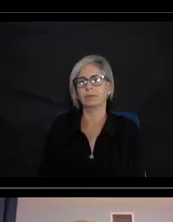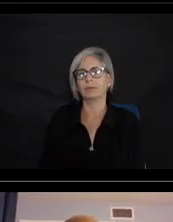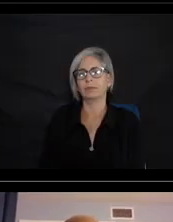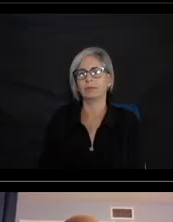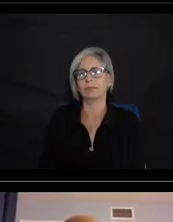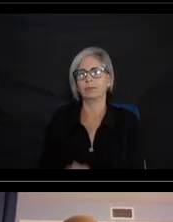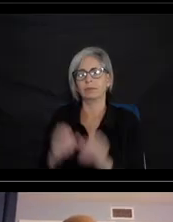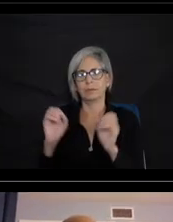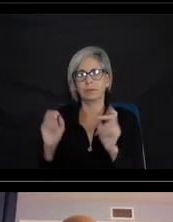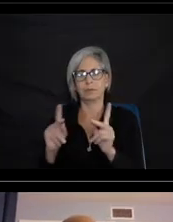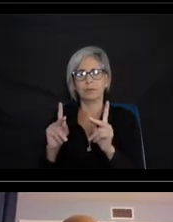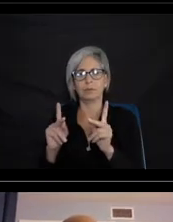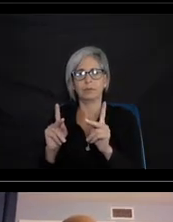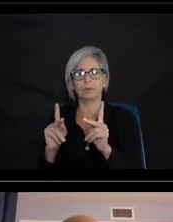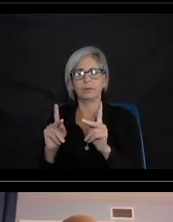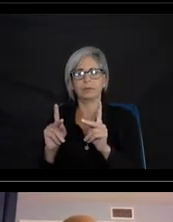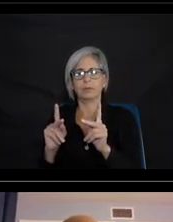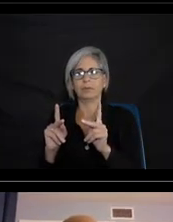right.